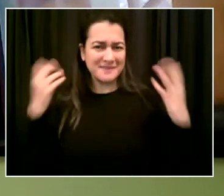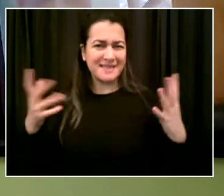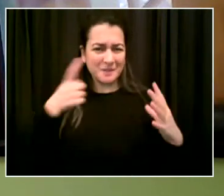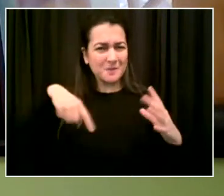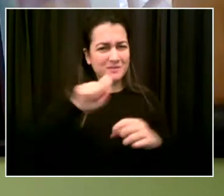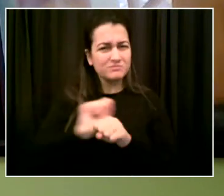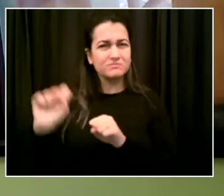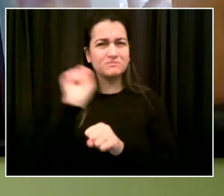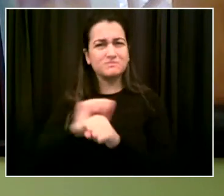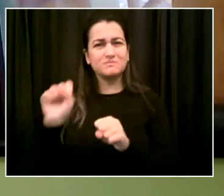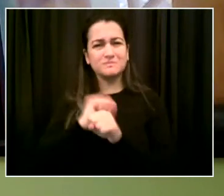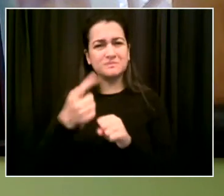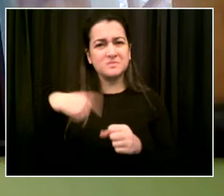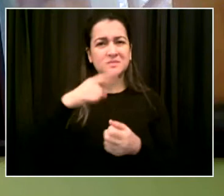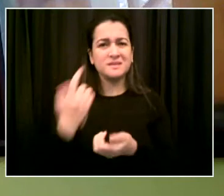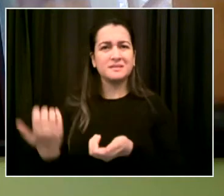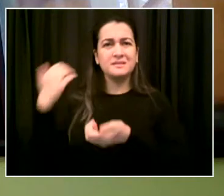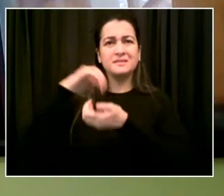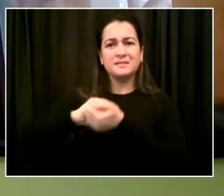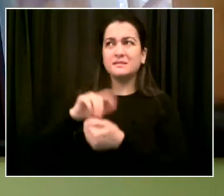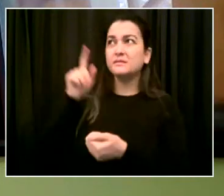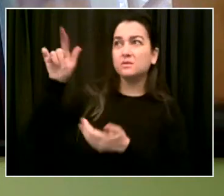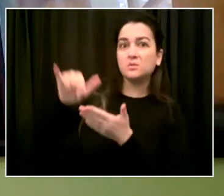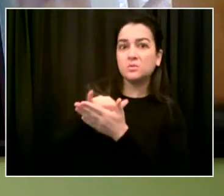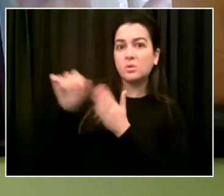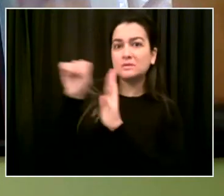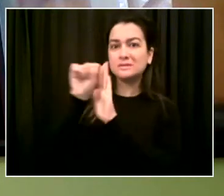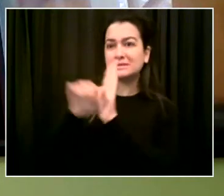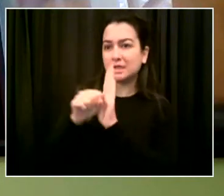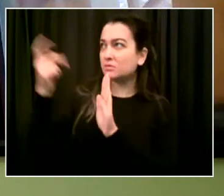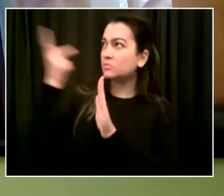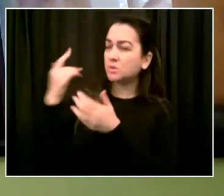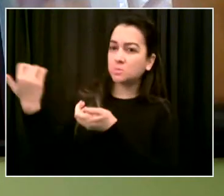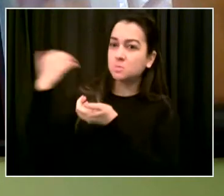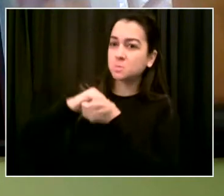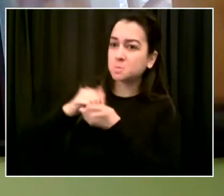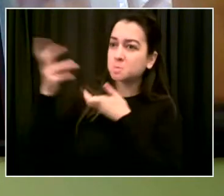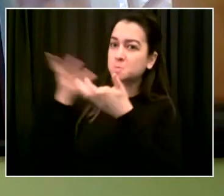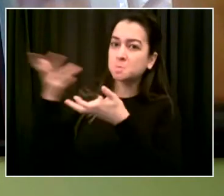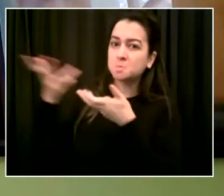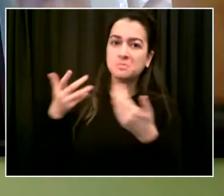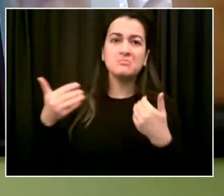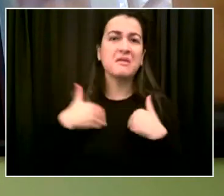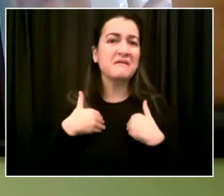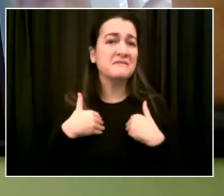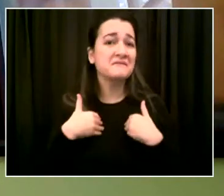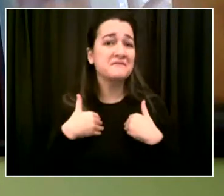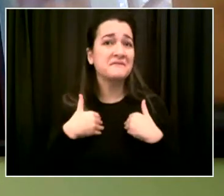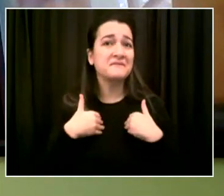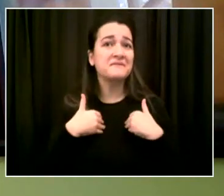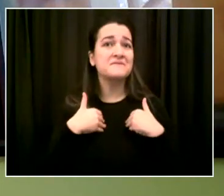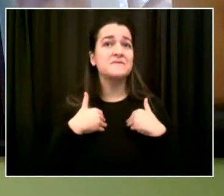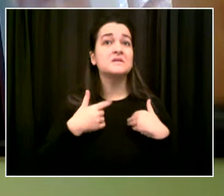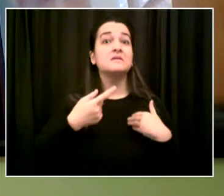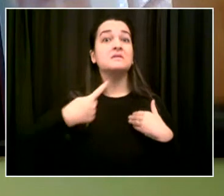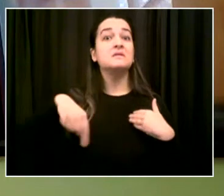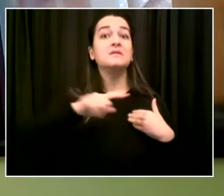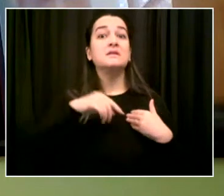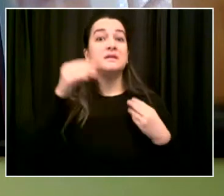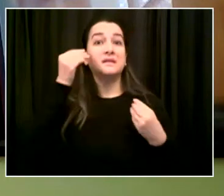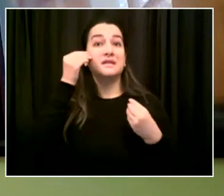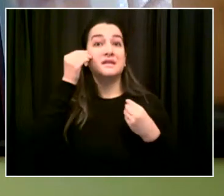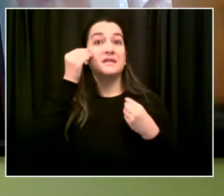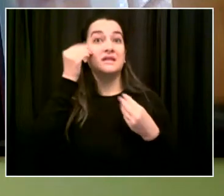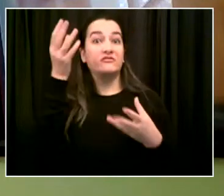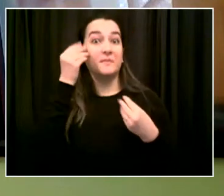not earlier than that. And so you can see all that. It's on a publicly available database. You can see. Now, is it as much as we would like to be? No,